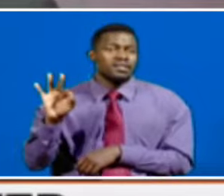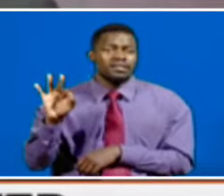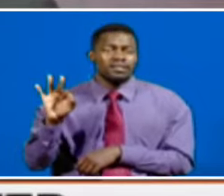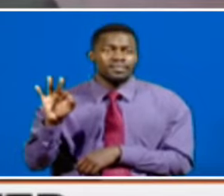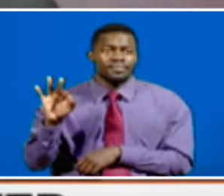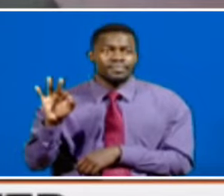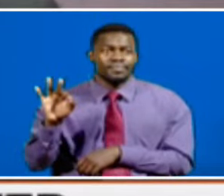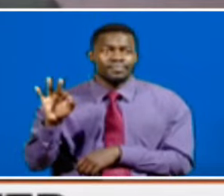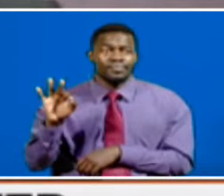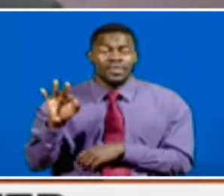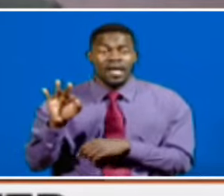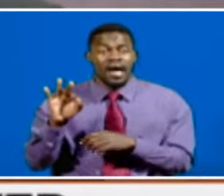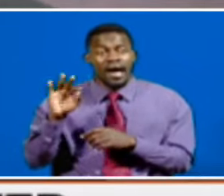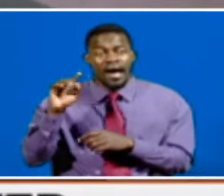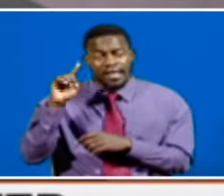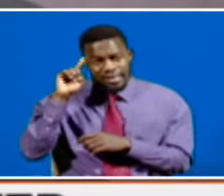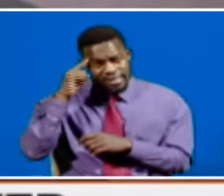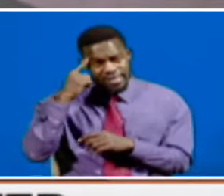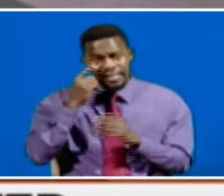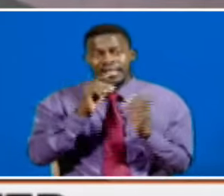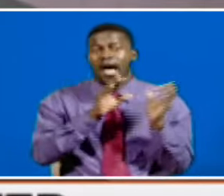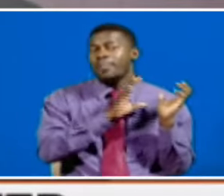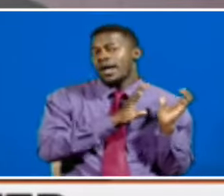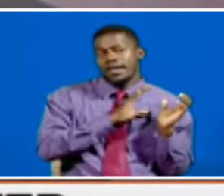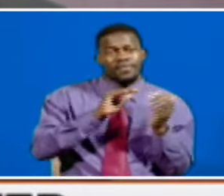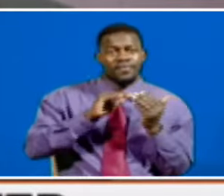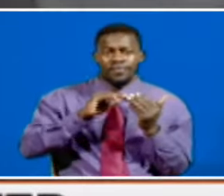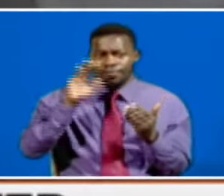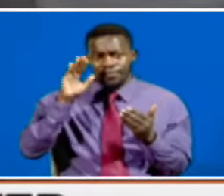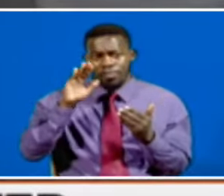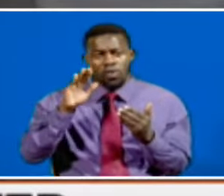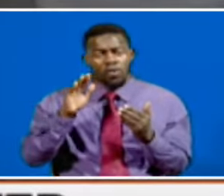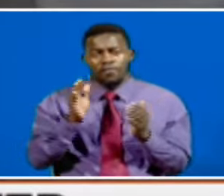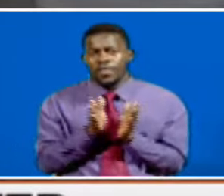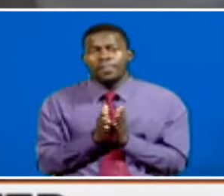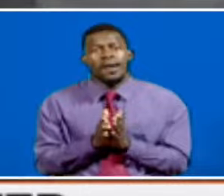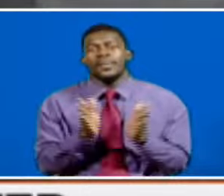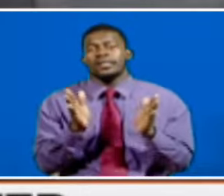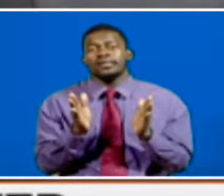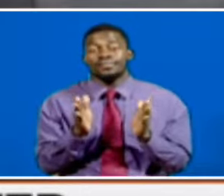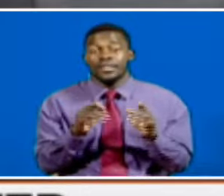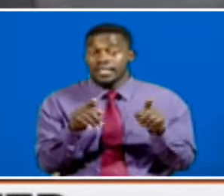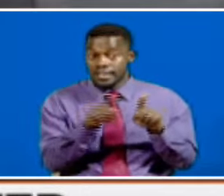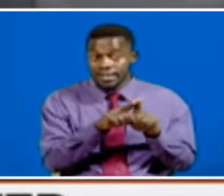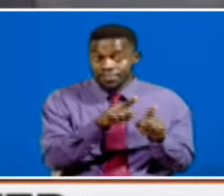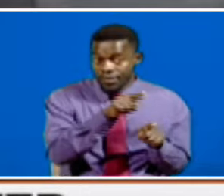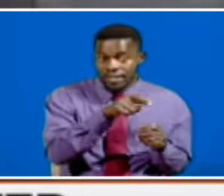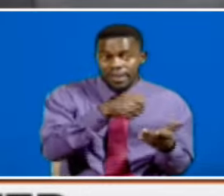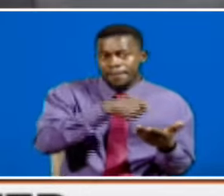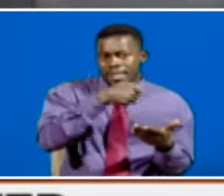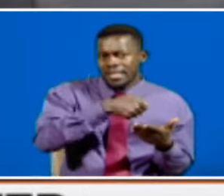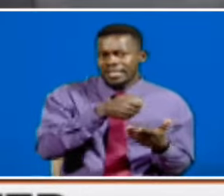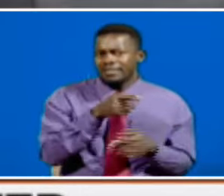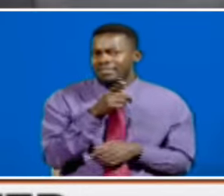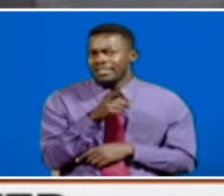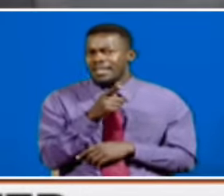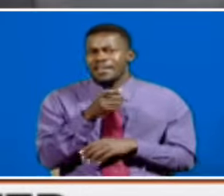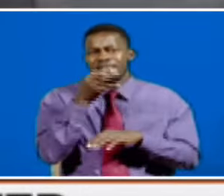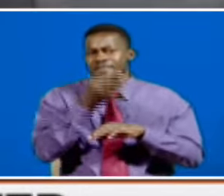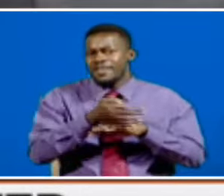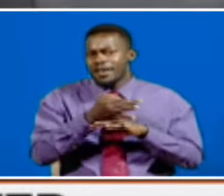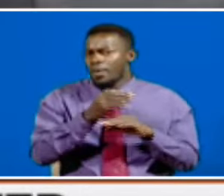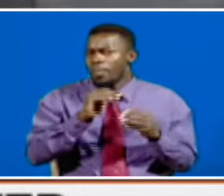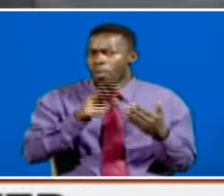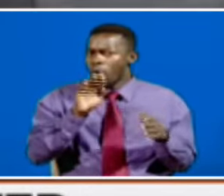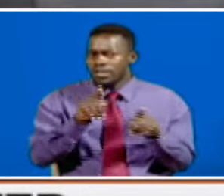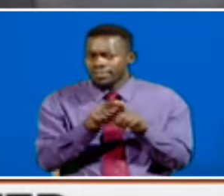and it would be too big a burden for Kenyans to bear. The document is also termed lofty, as its projections are